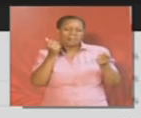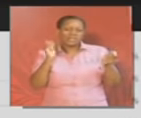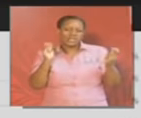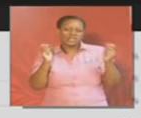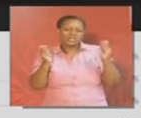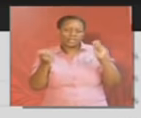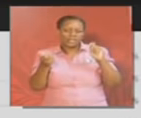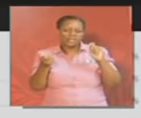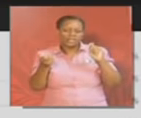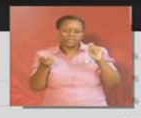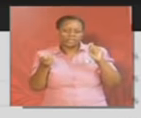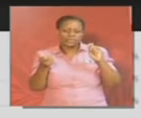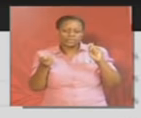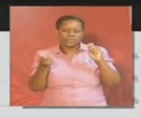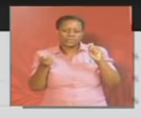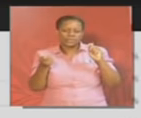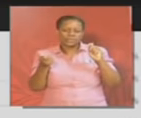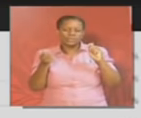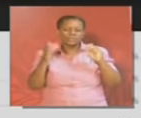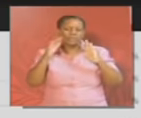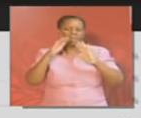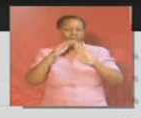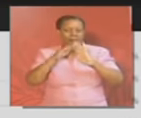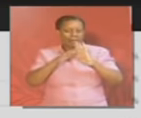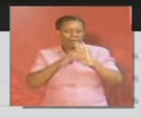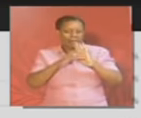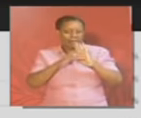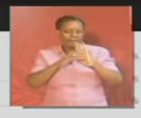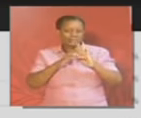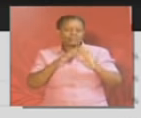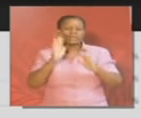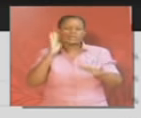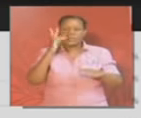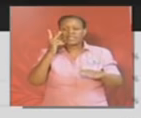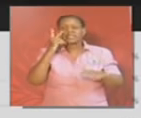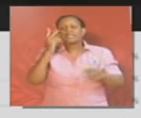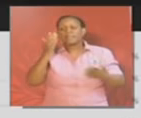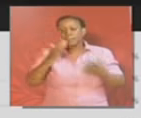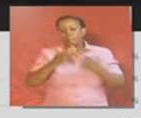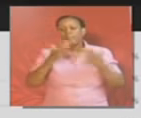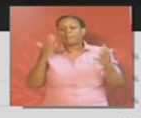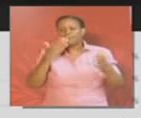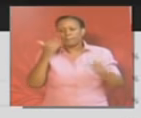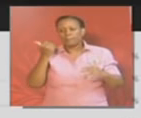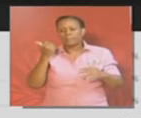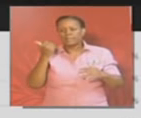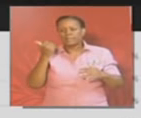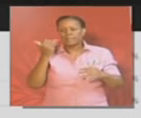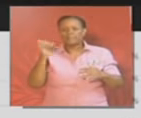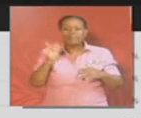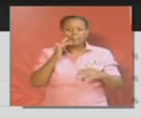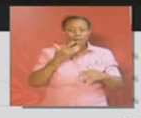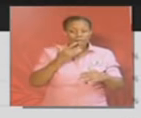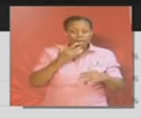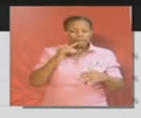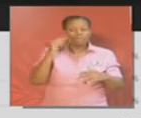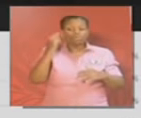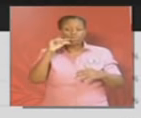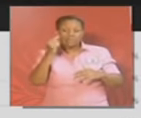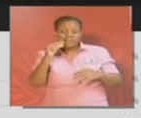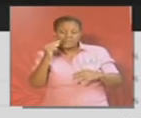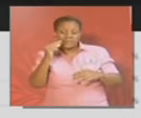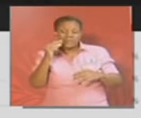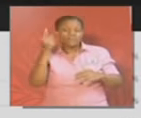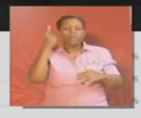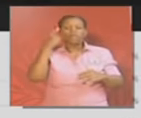a better idea of directions and the trends. Again, same colors, gray for 2020, green for the 4 weeks that